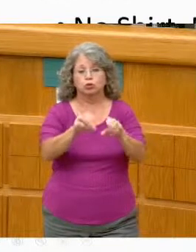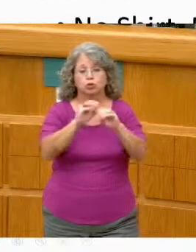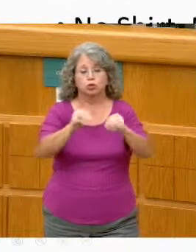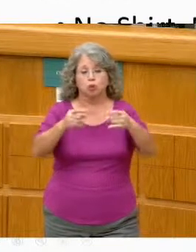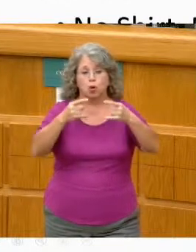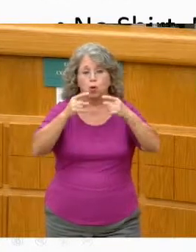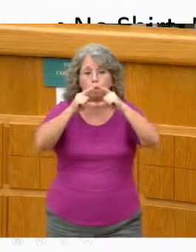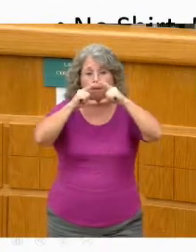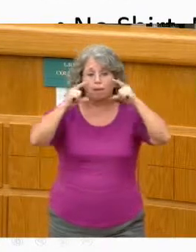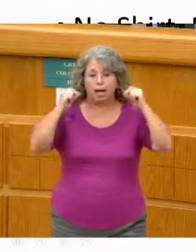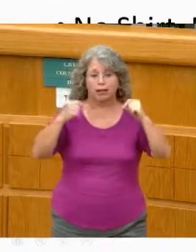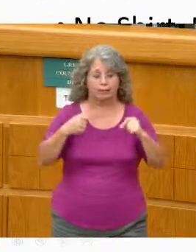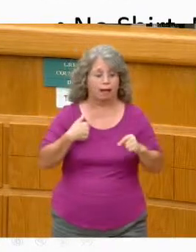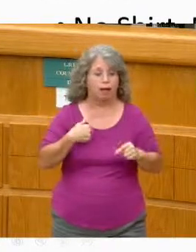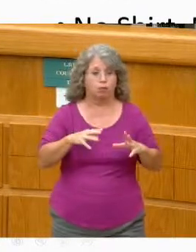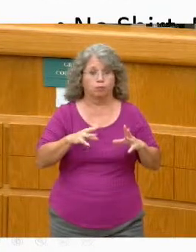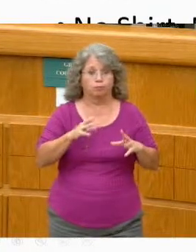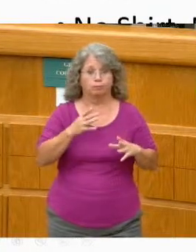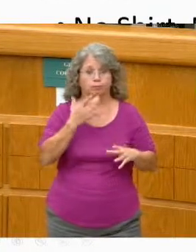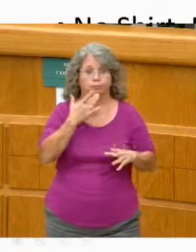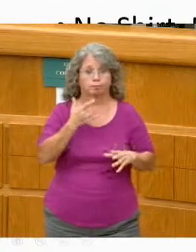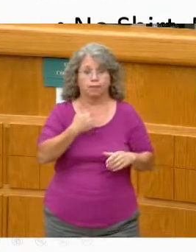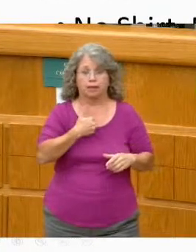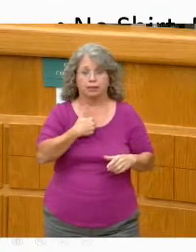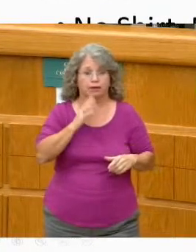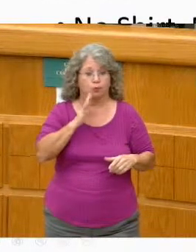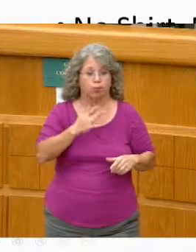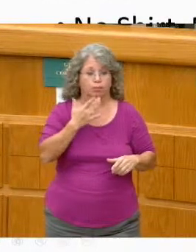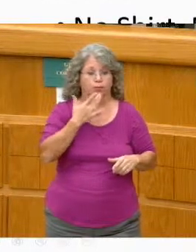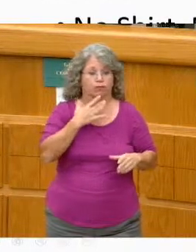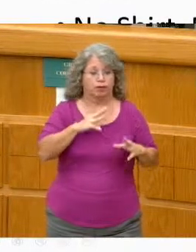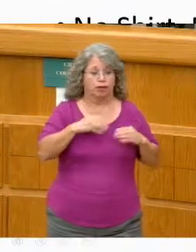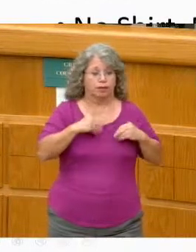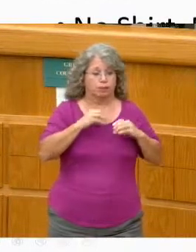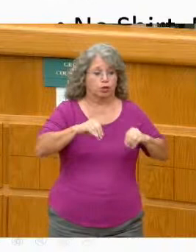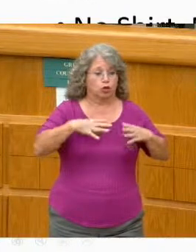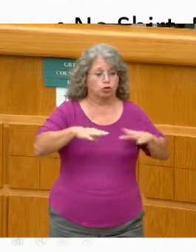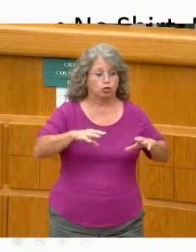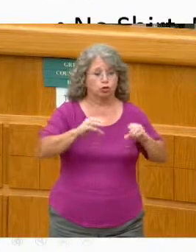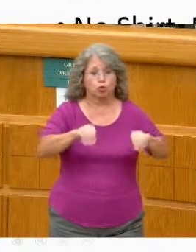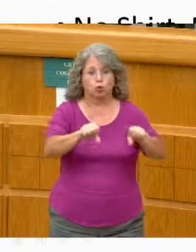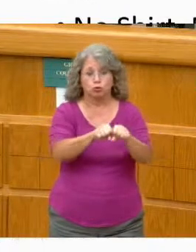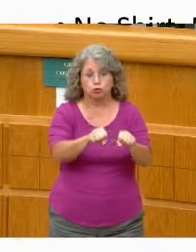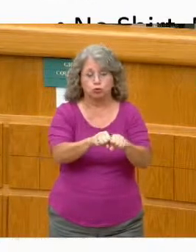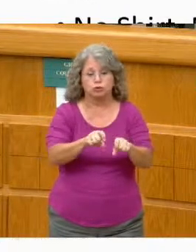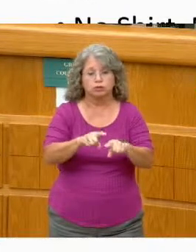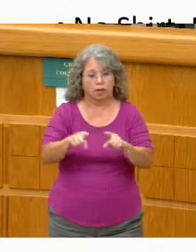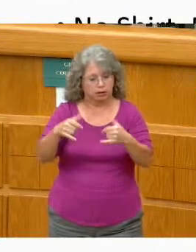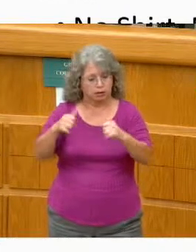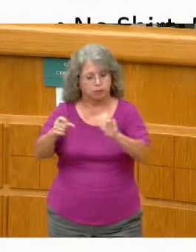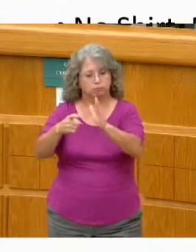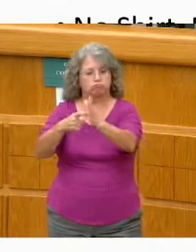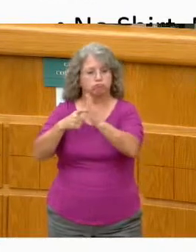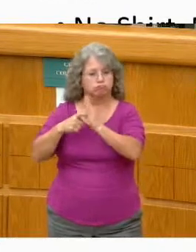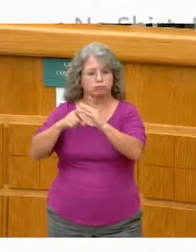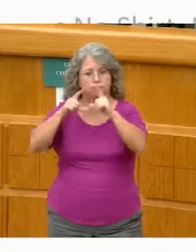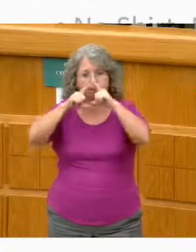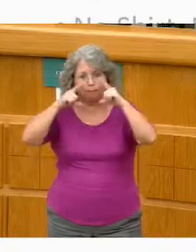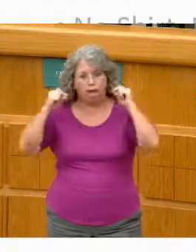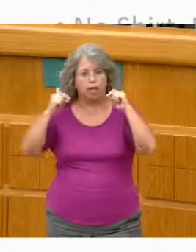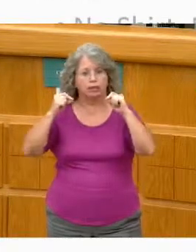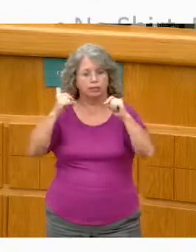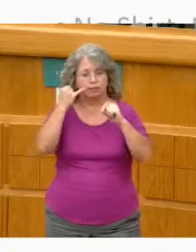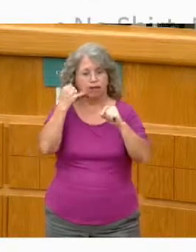mask, no service. And really, I'd be okay with no shoes or no shirt right now, but the mask is the thing that I'm really concerned about